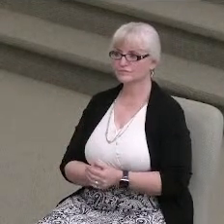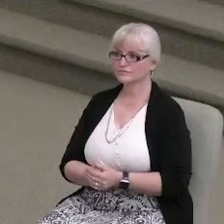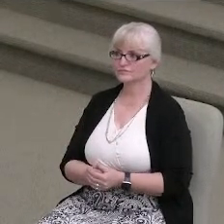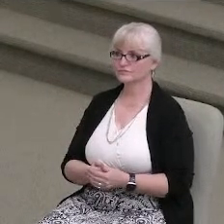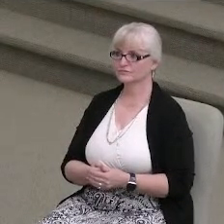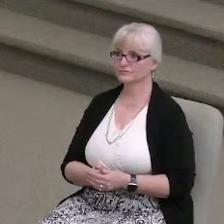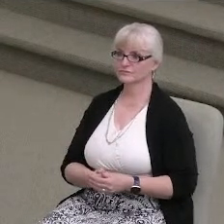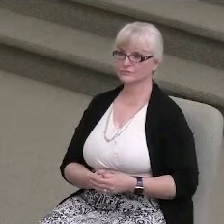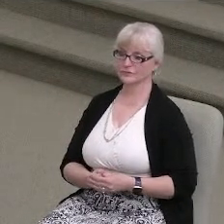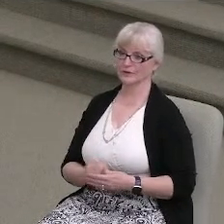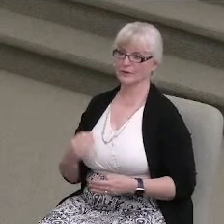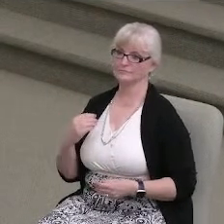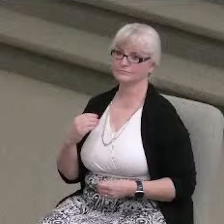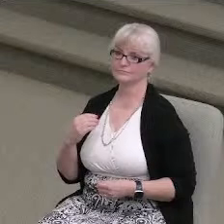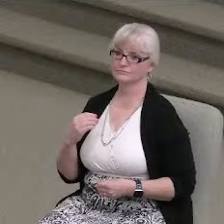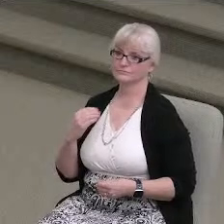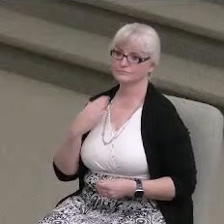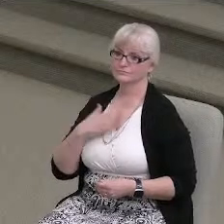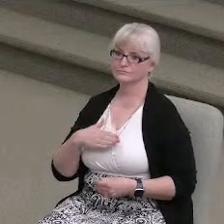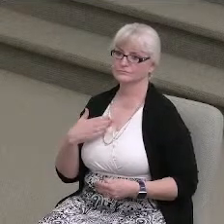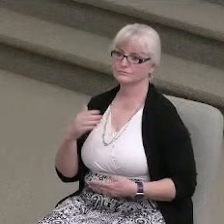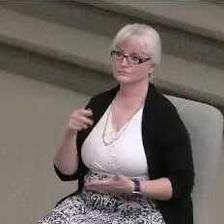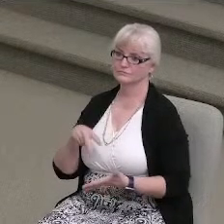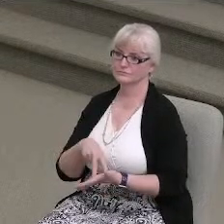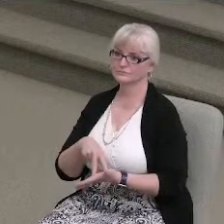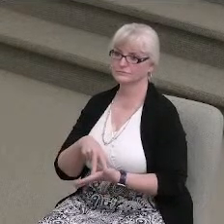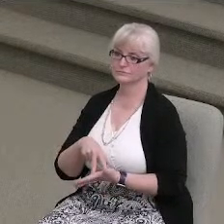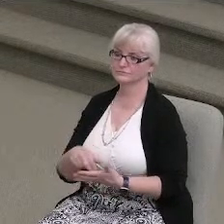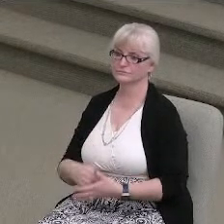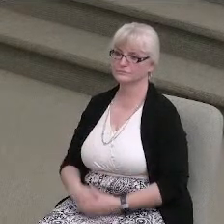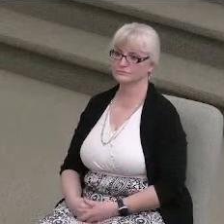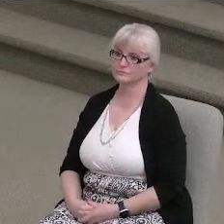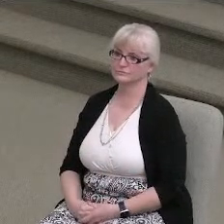together this one more song before Doug comes up.